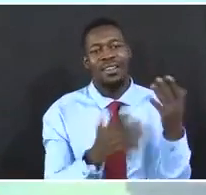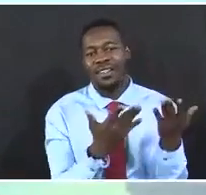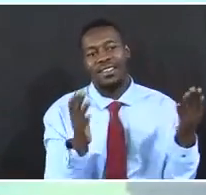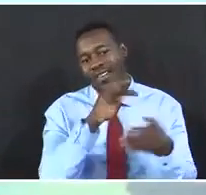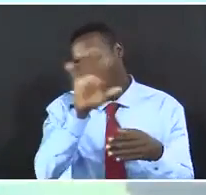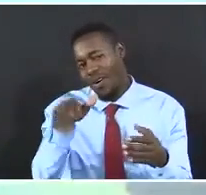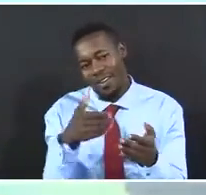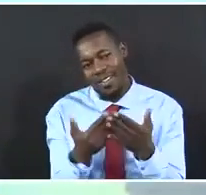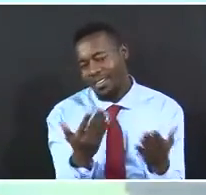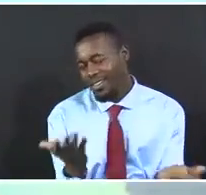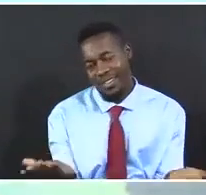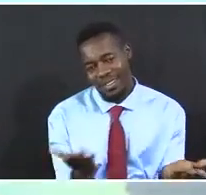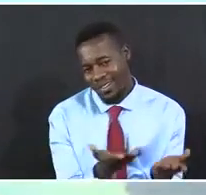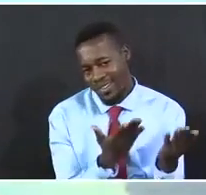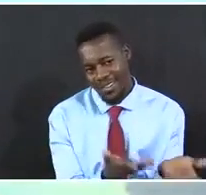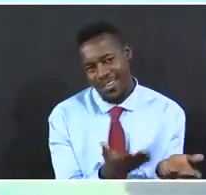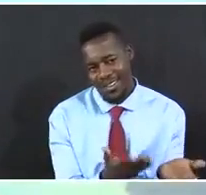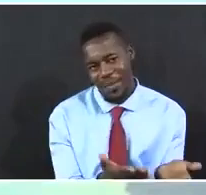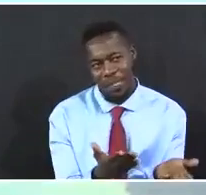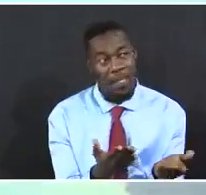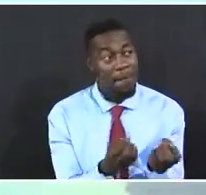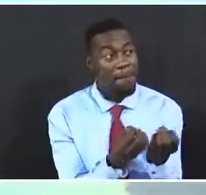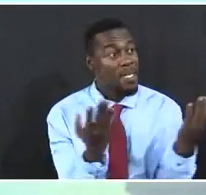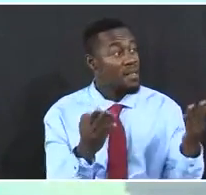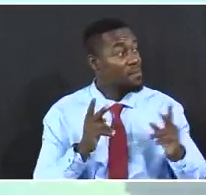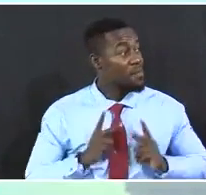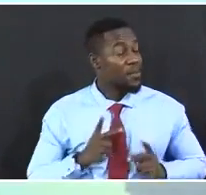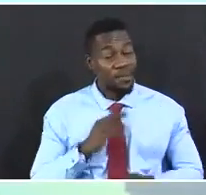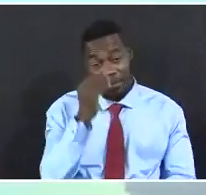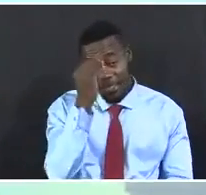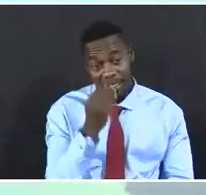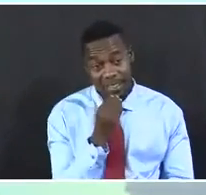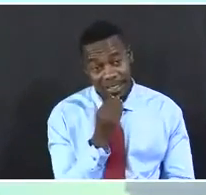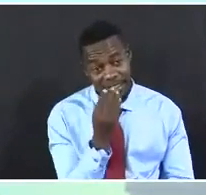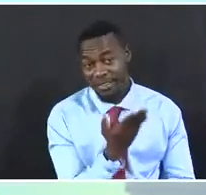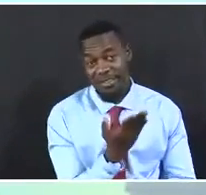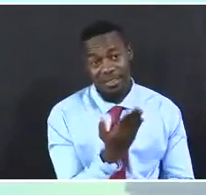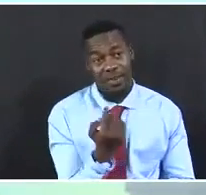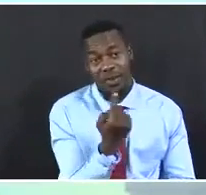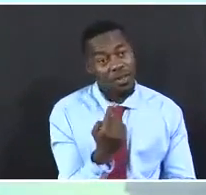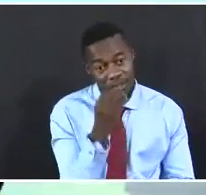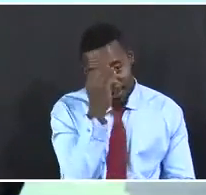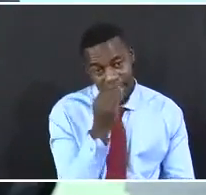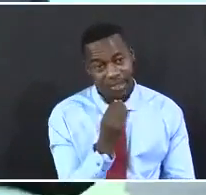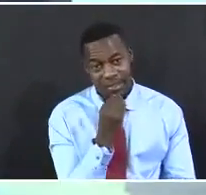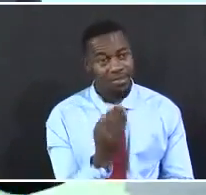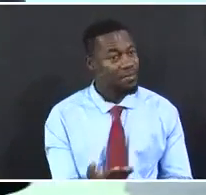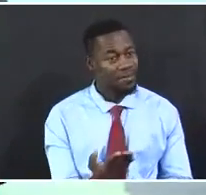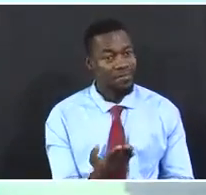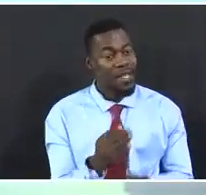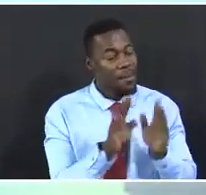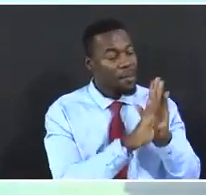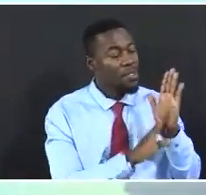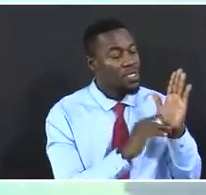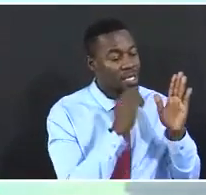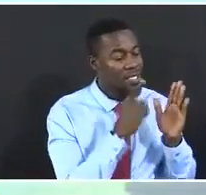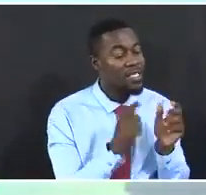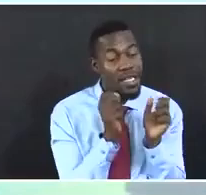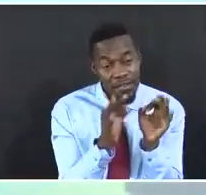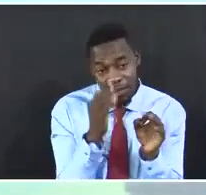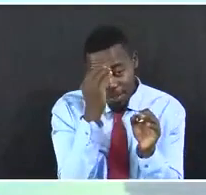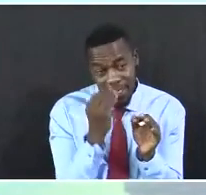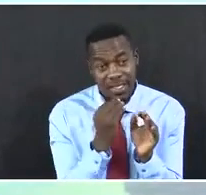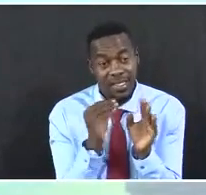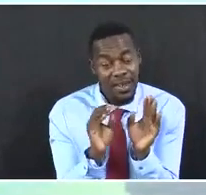pretenders. They who are inwardly as good as they seem to be outwardly,